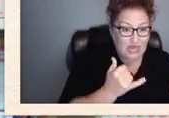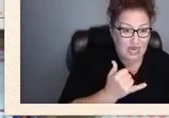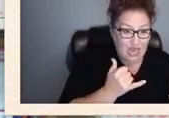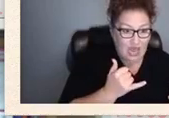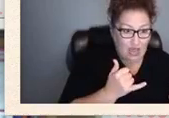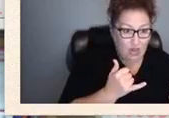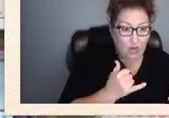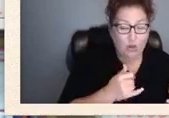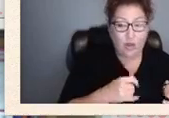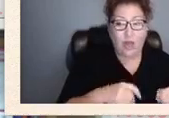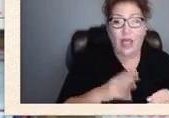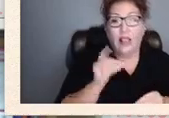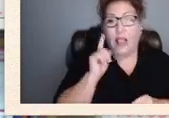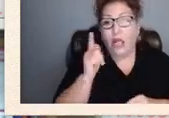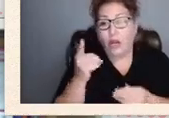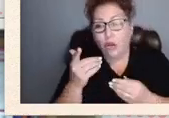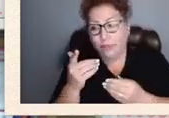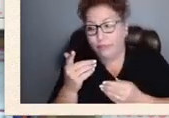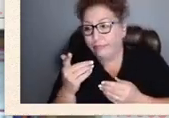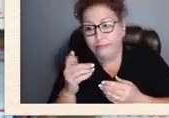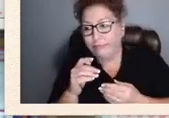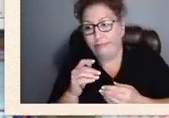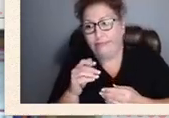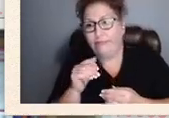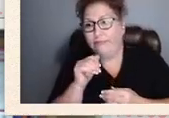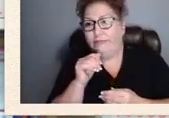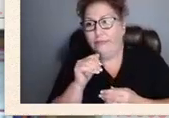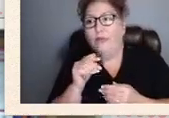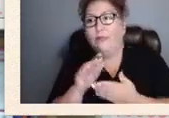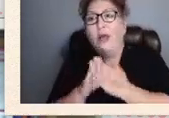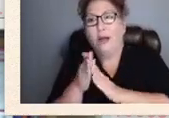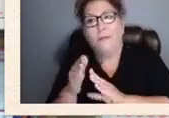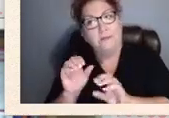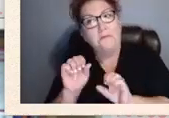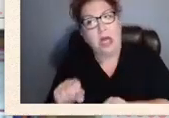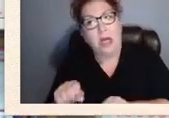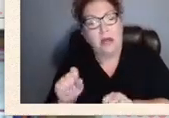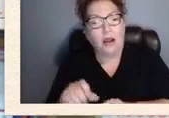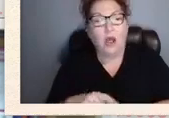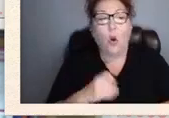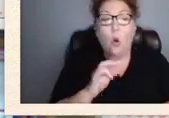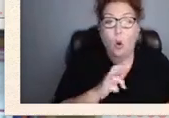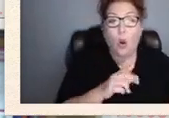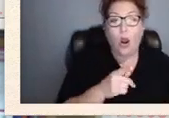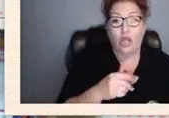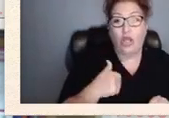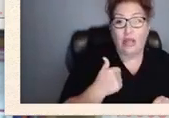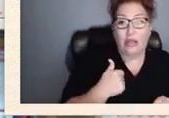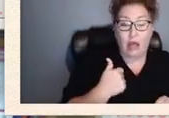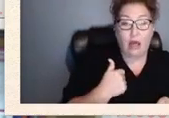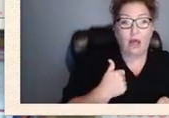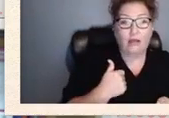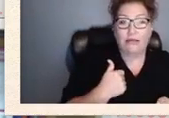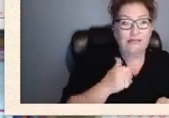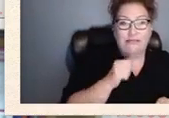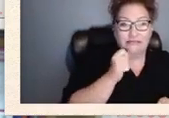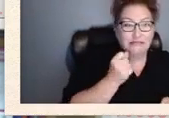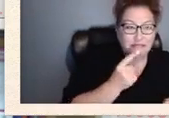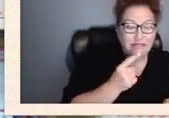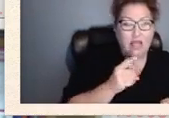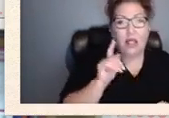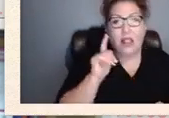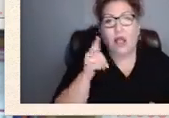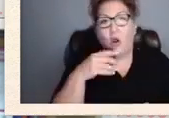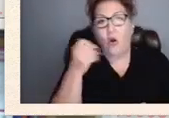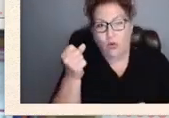or we are younger and we're learning and we become more independent and learn how to do those decision-making abilities and be able to not need as